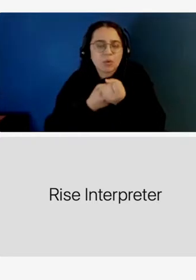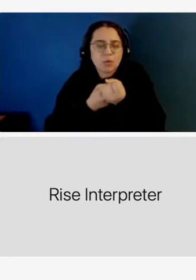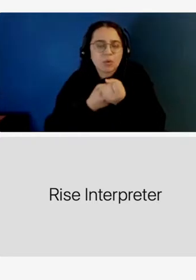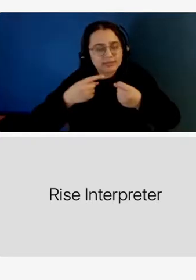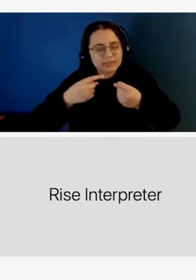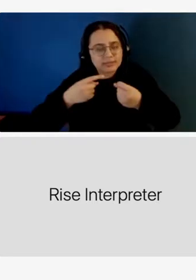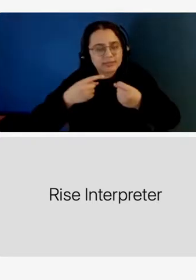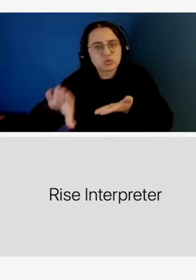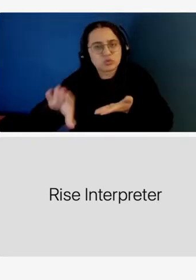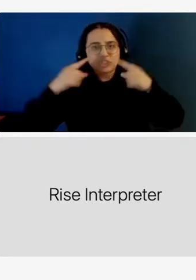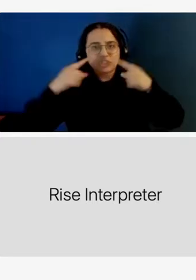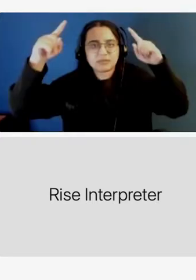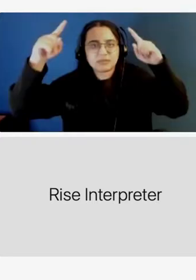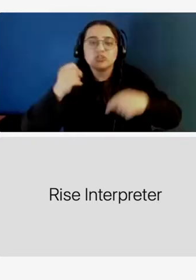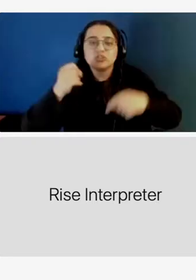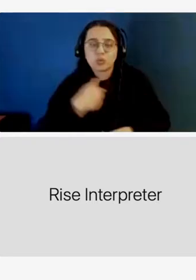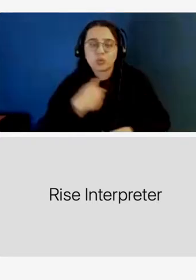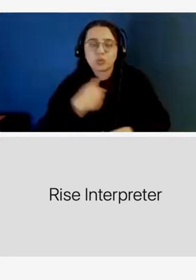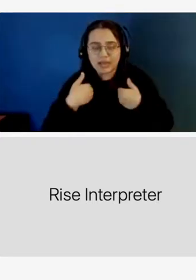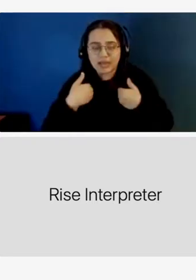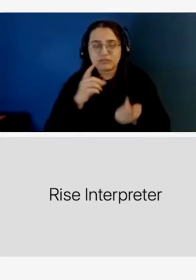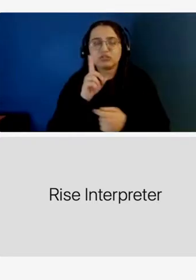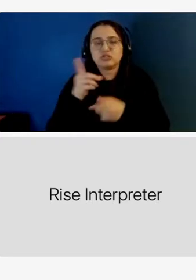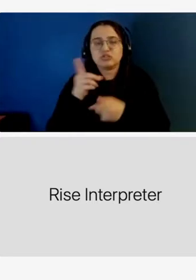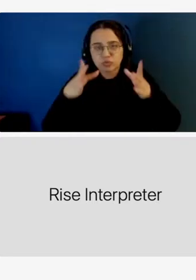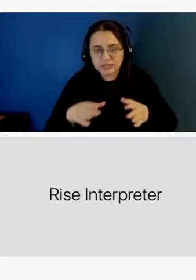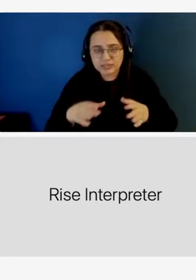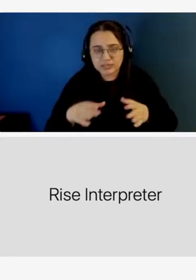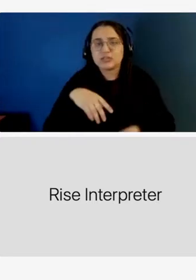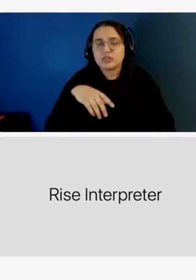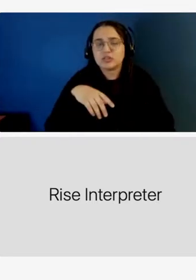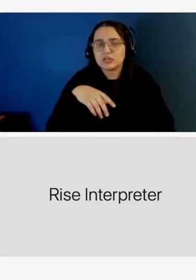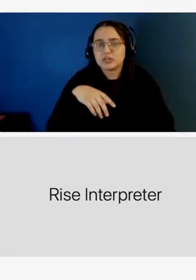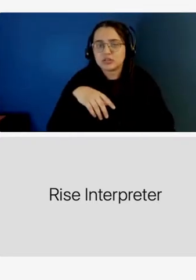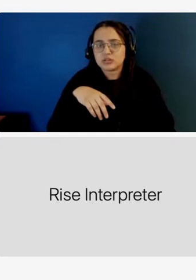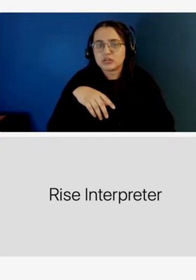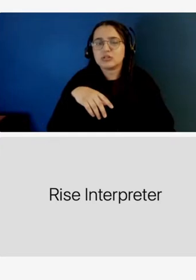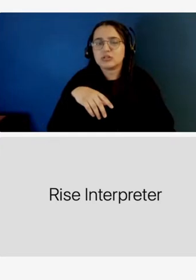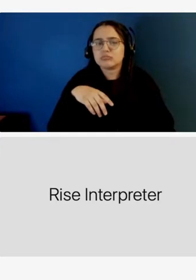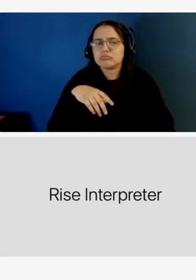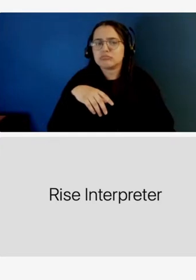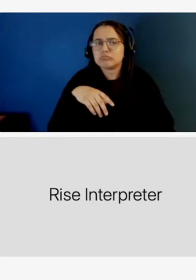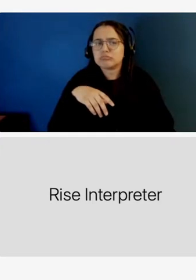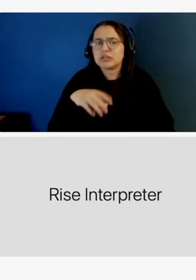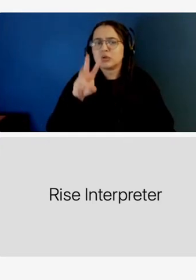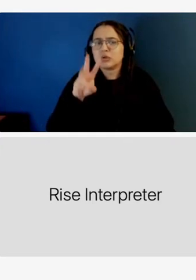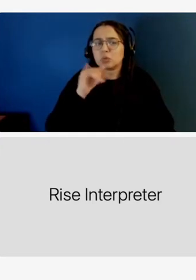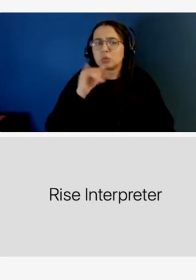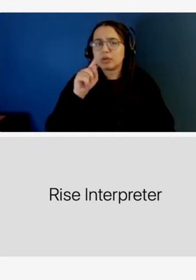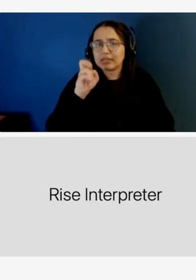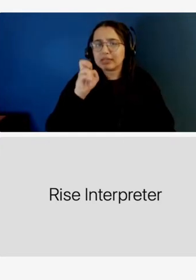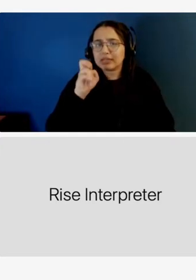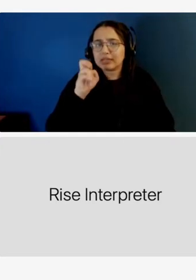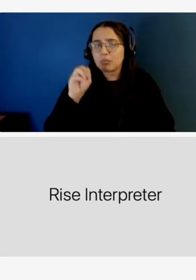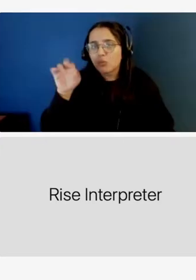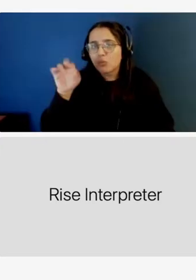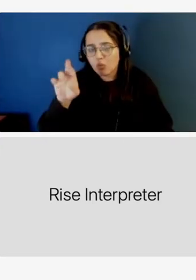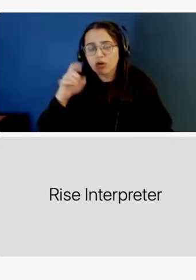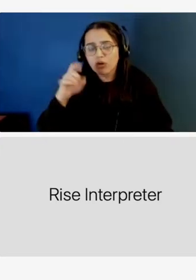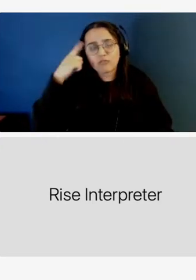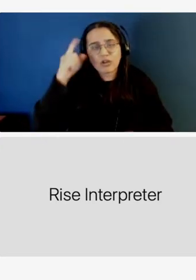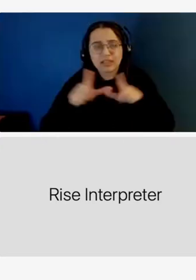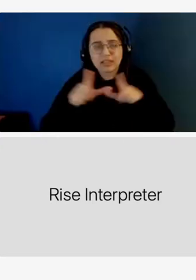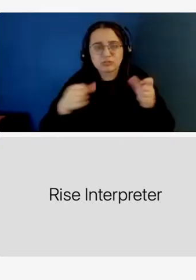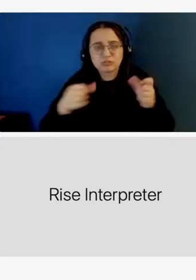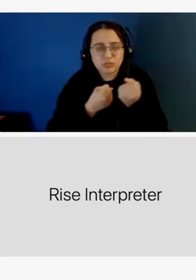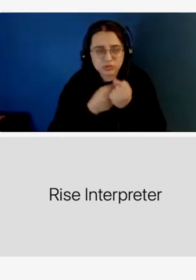School Improvement and Accountability, Director Dr. Wendy Moore for Language Support Services, and Director Jamal Boyce